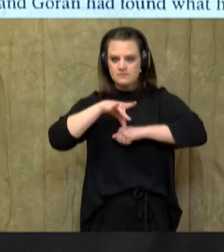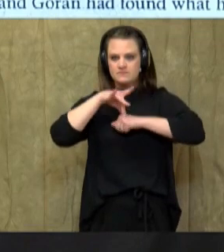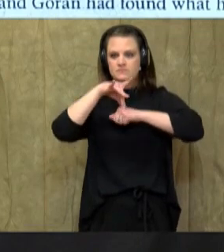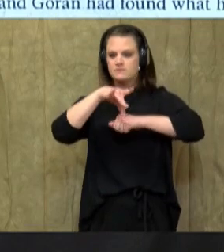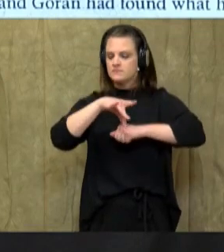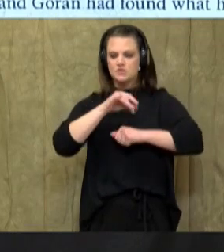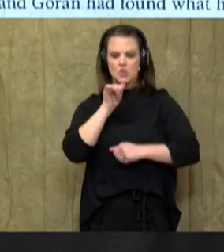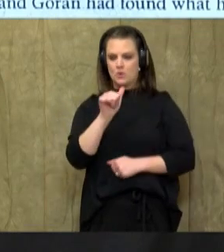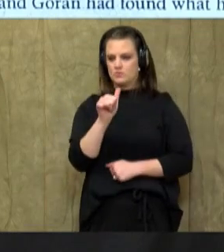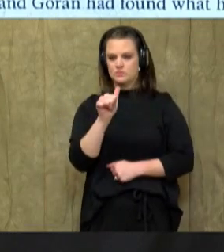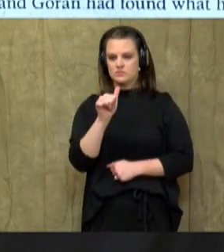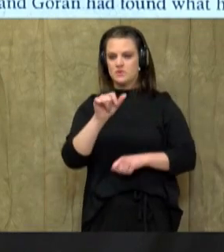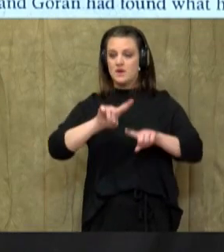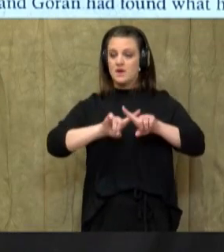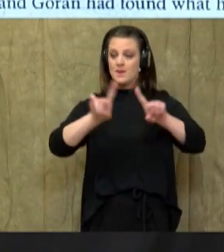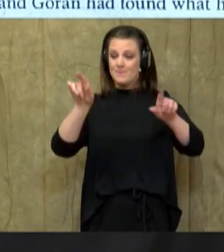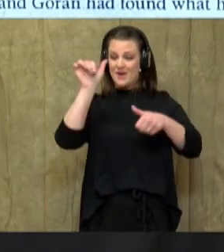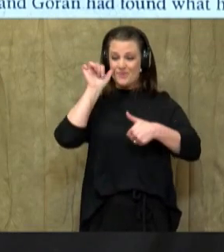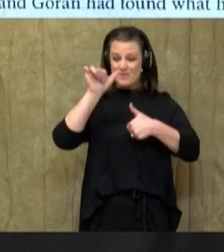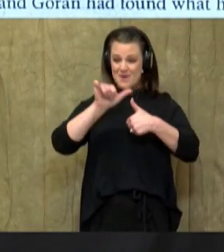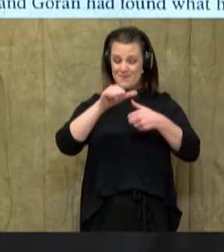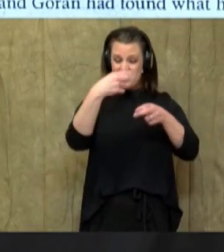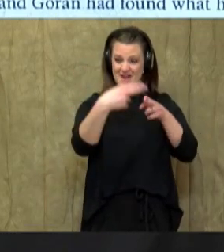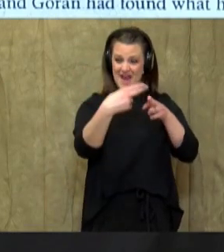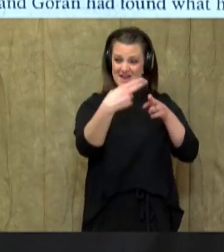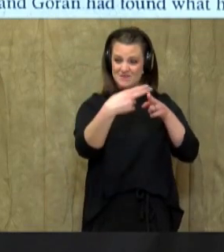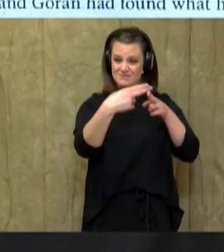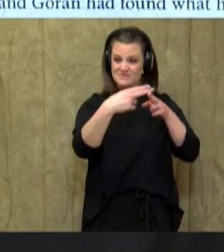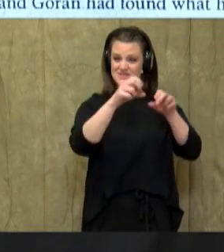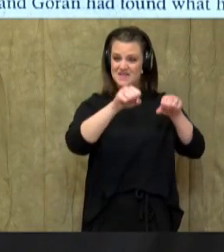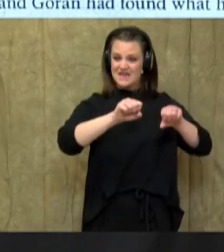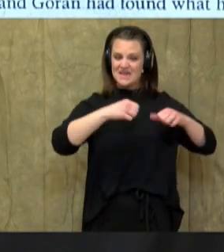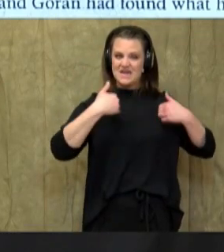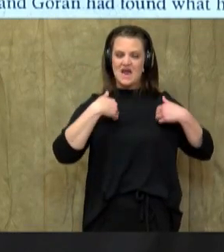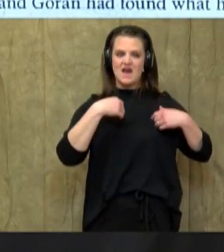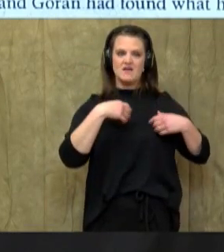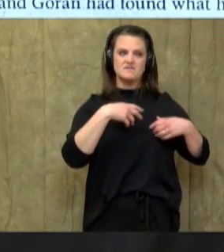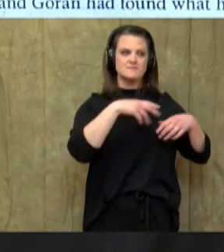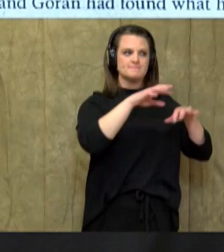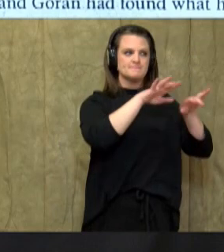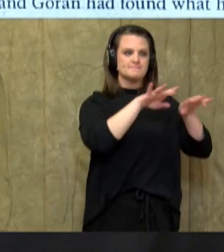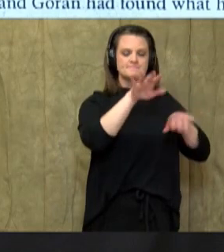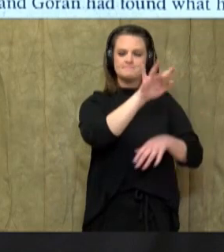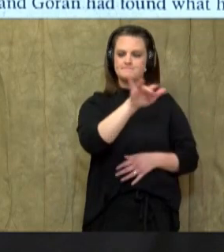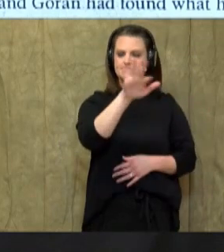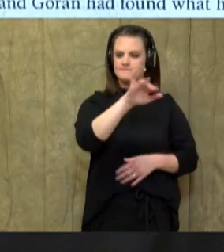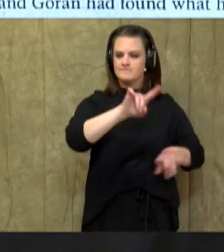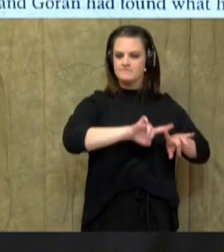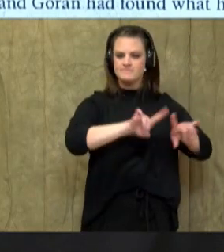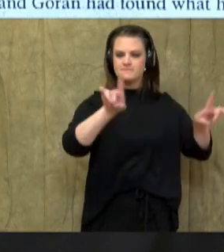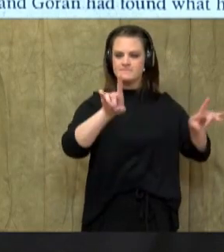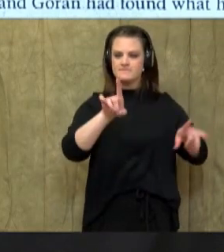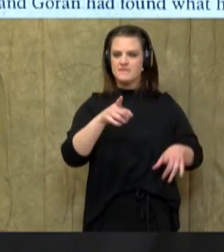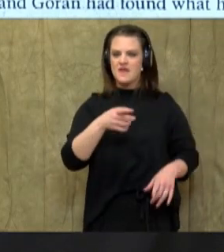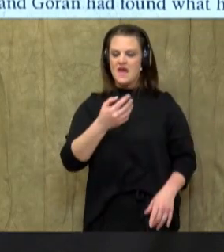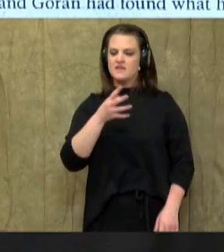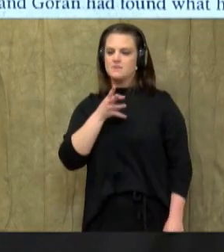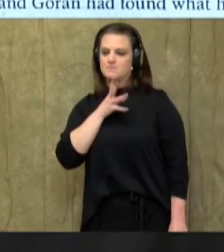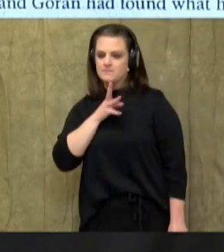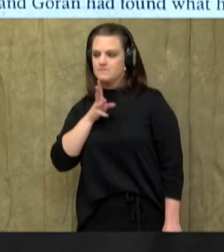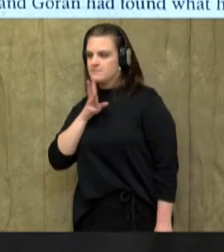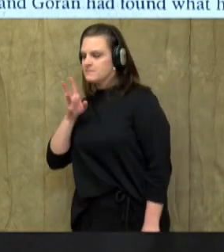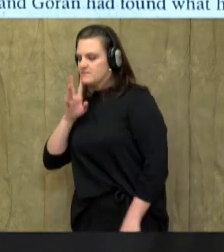those words. Remember, names can have different spellings, and boys and girls, they can have